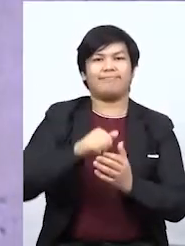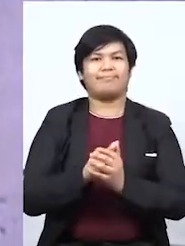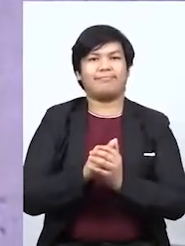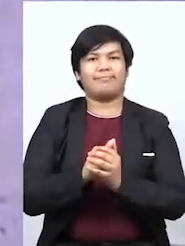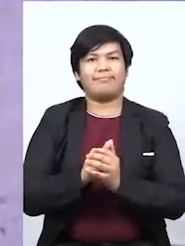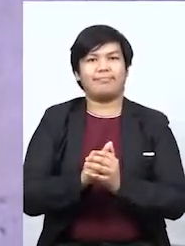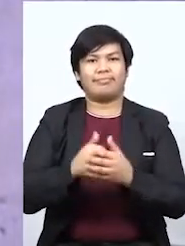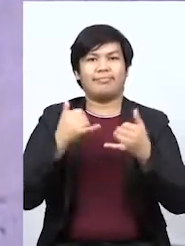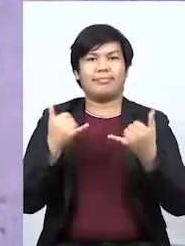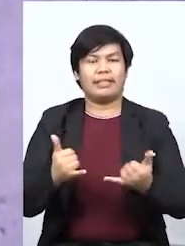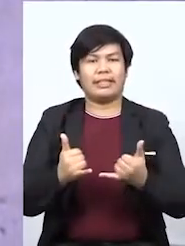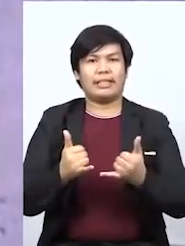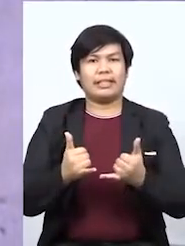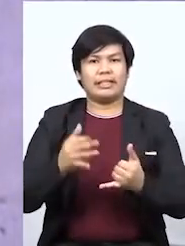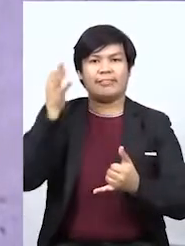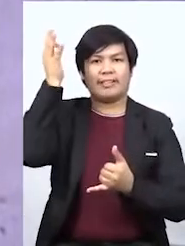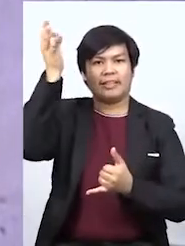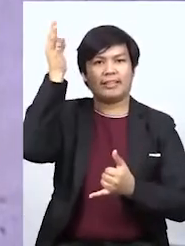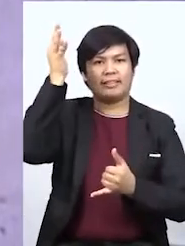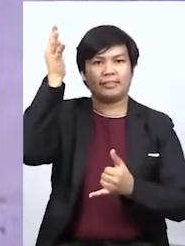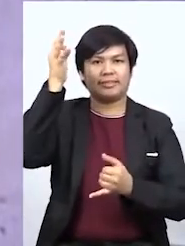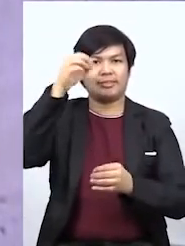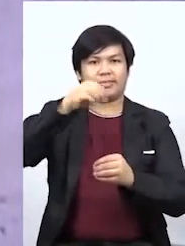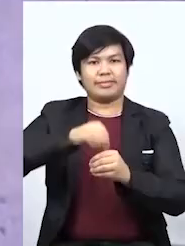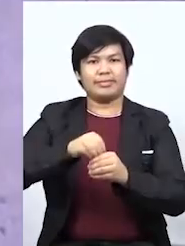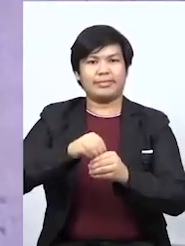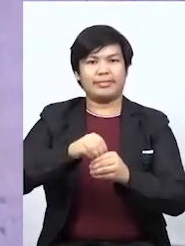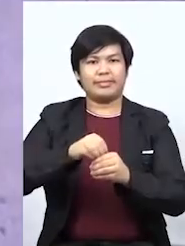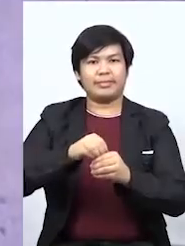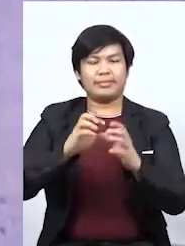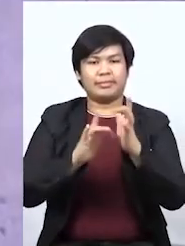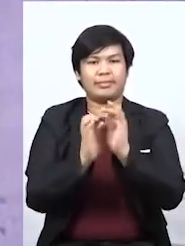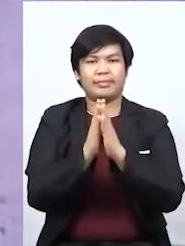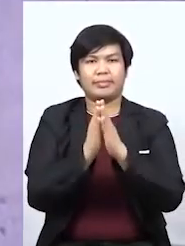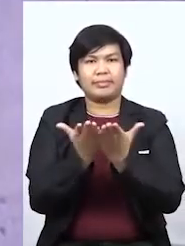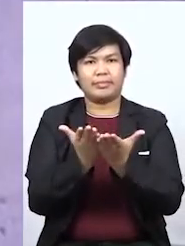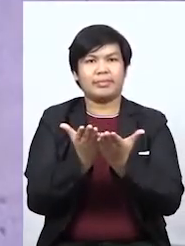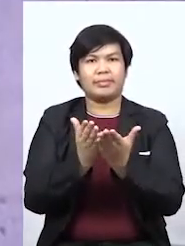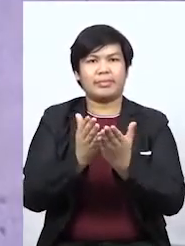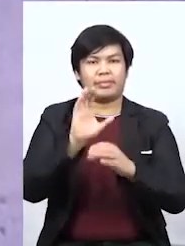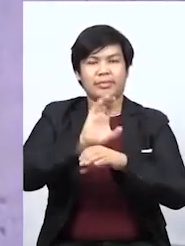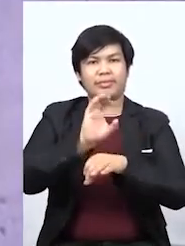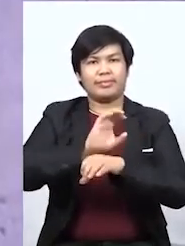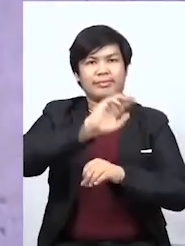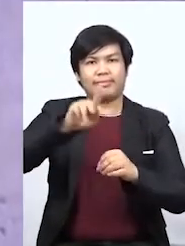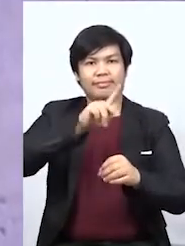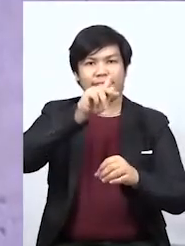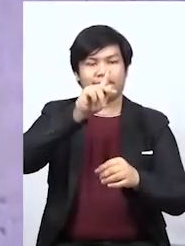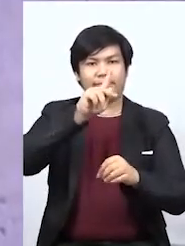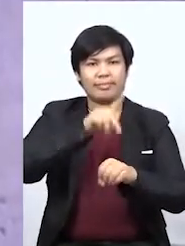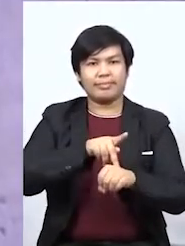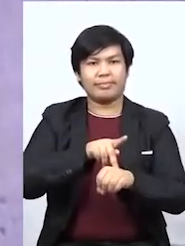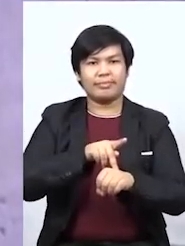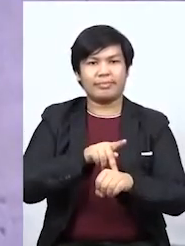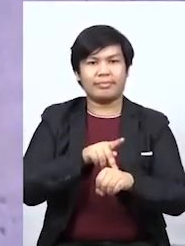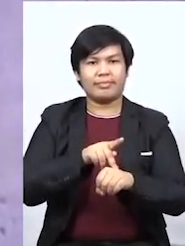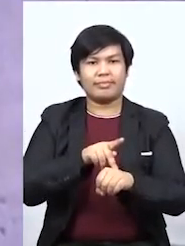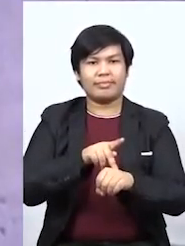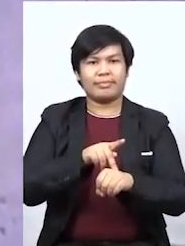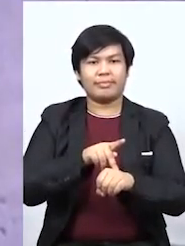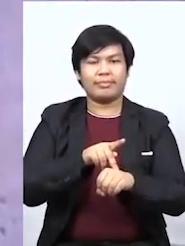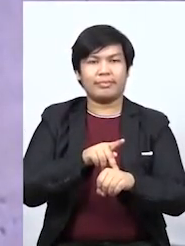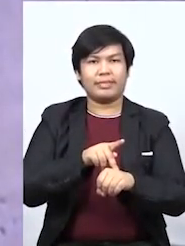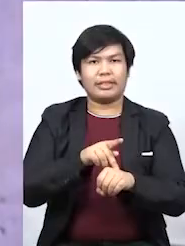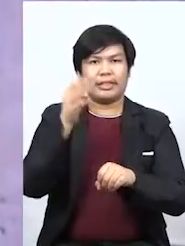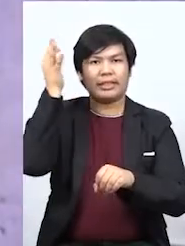is presently serving as a Pastor at the Christian Bible Church of the Philippines a research speaker for diwa